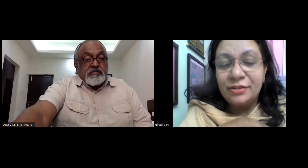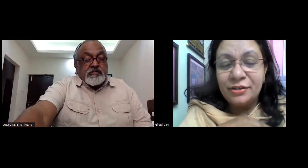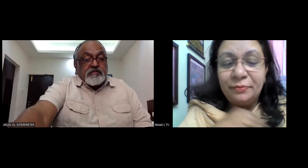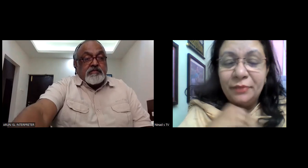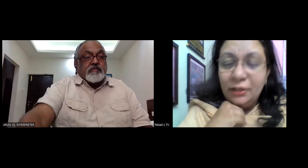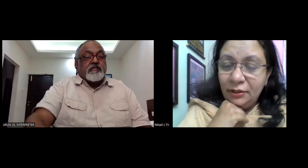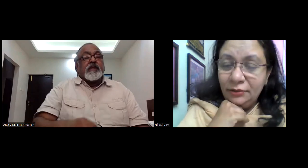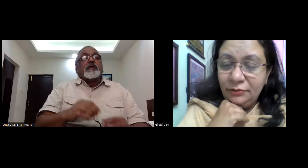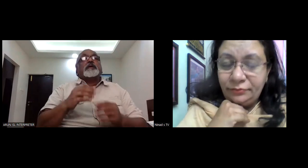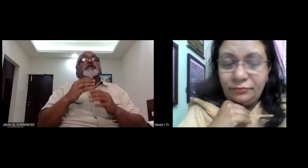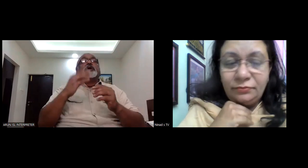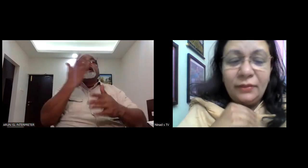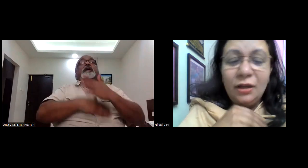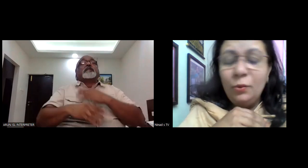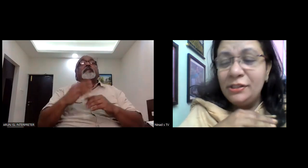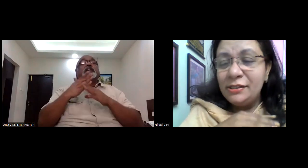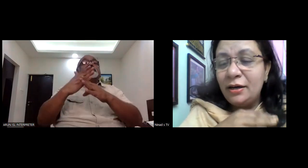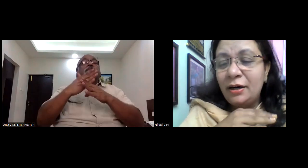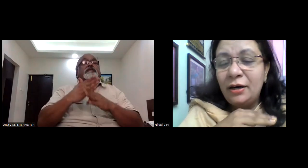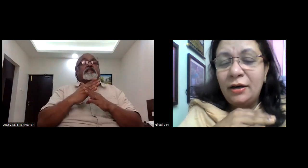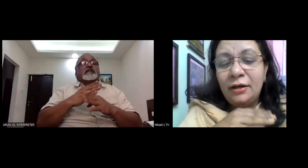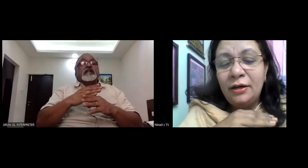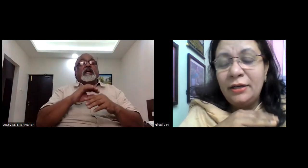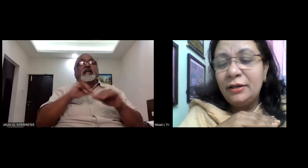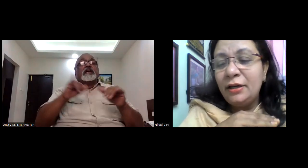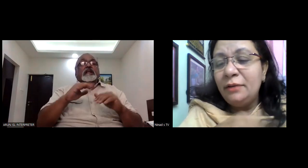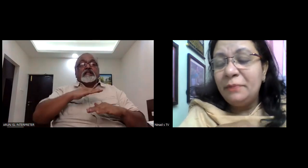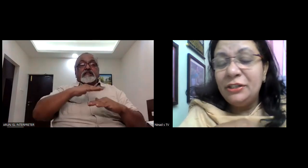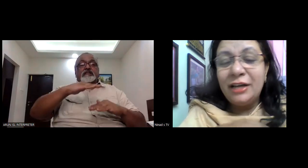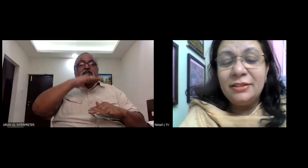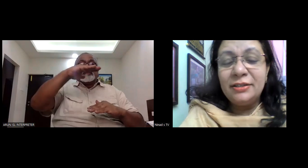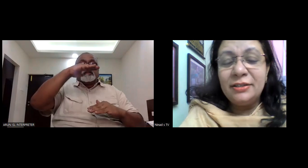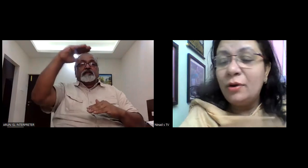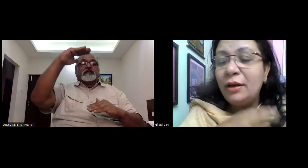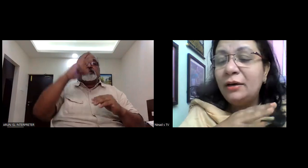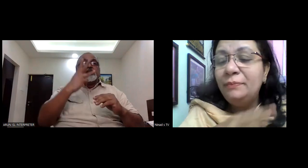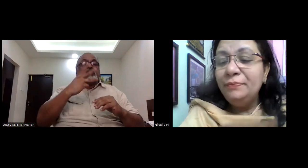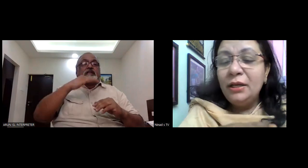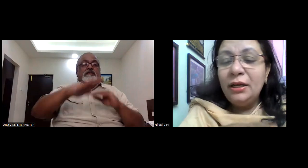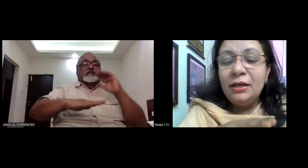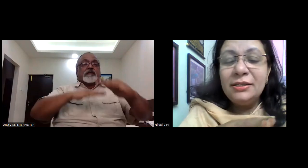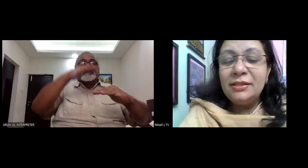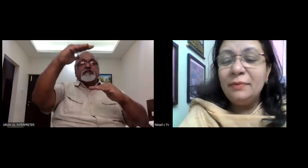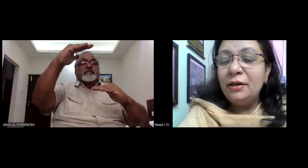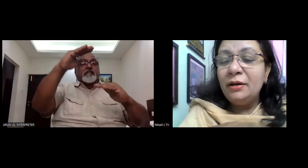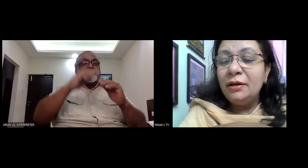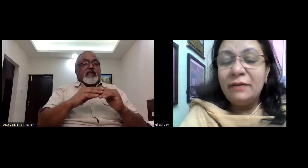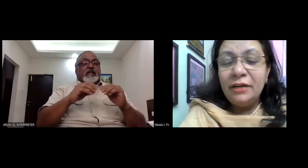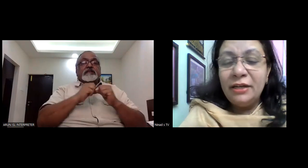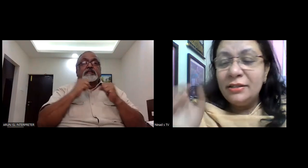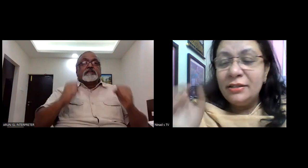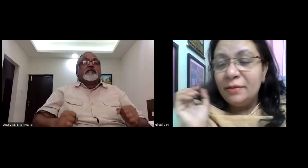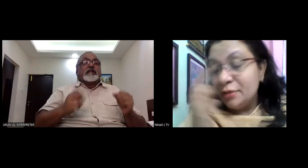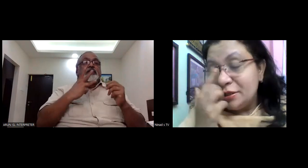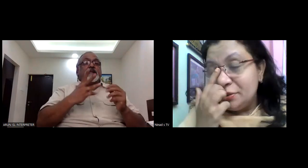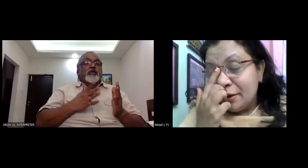3-tier system, which is in panchayat system, or in a system, in a